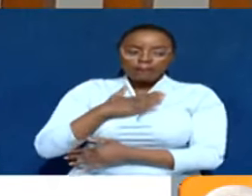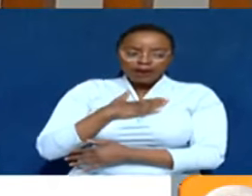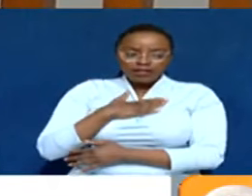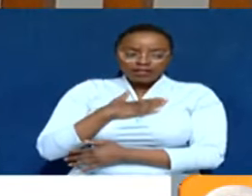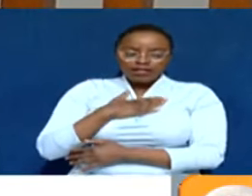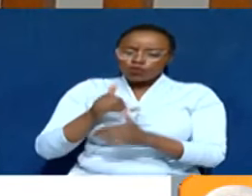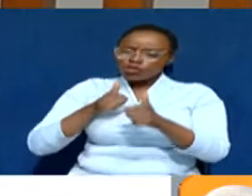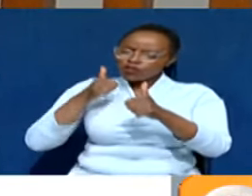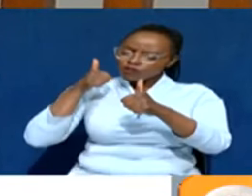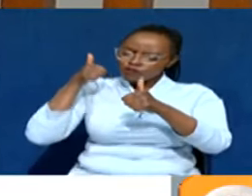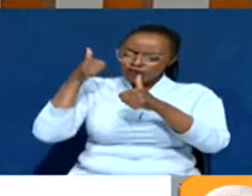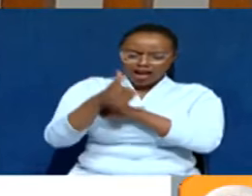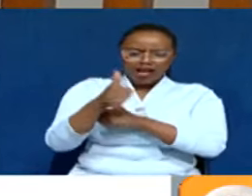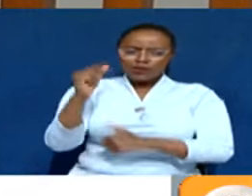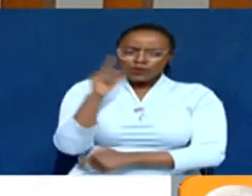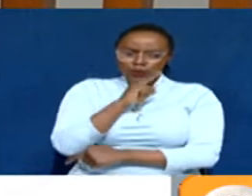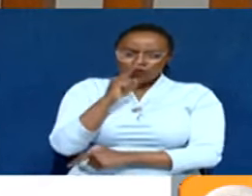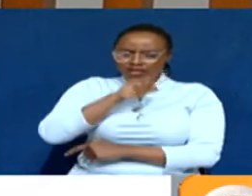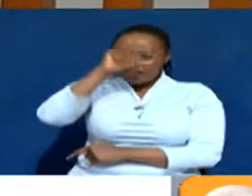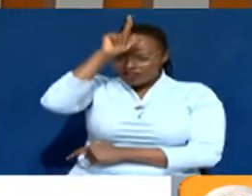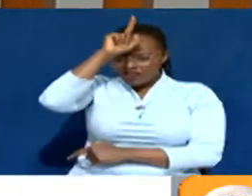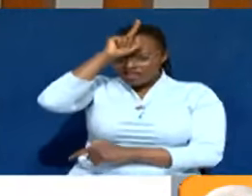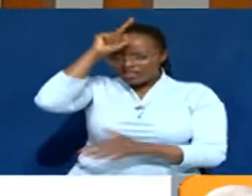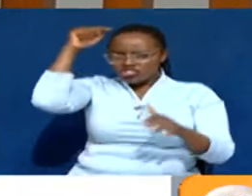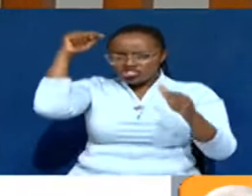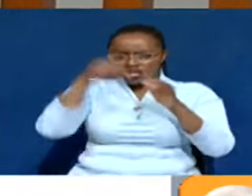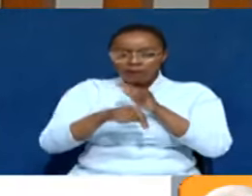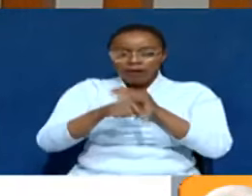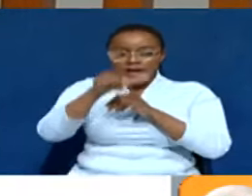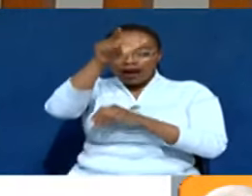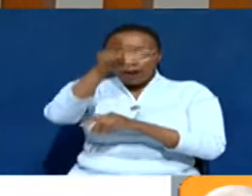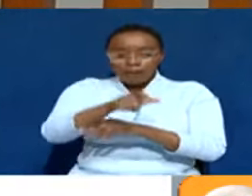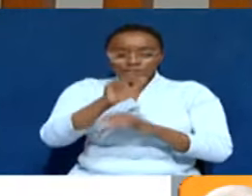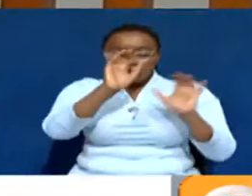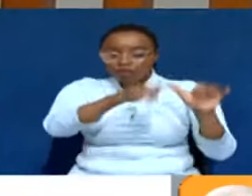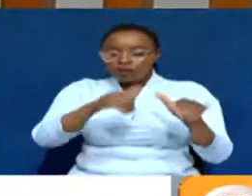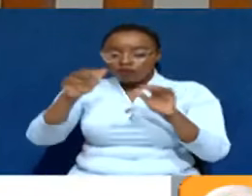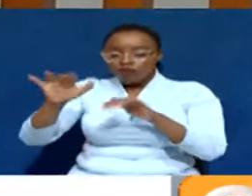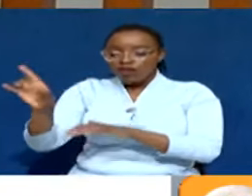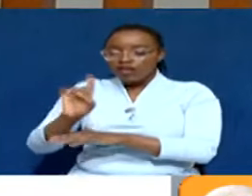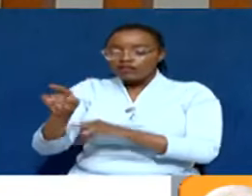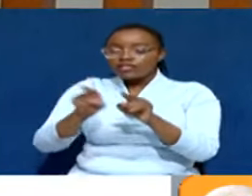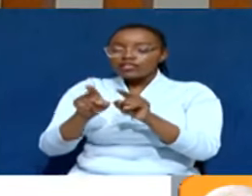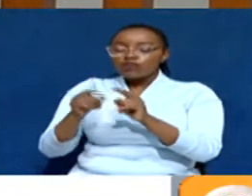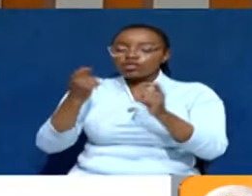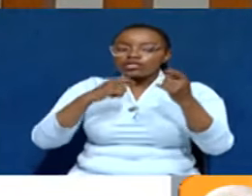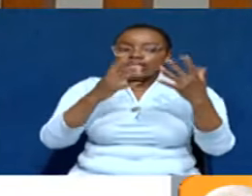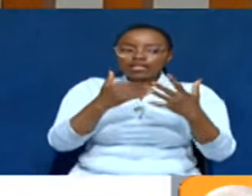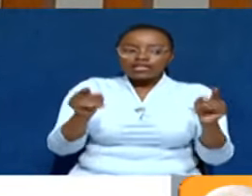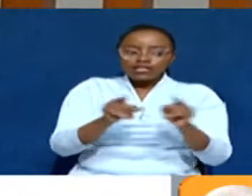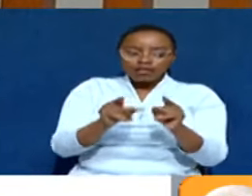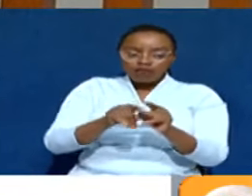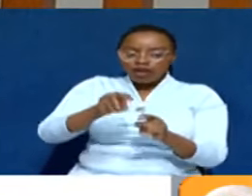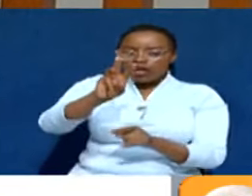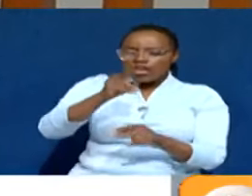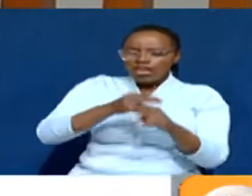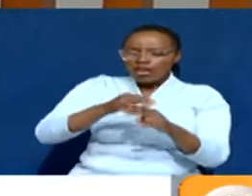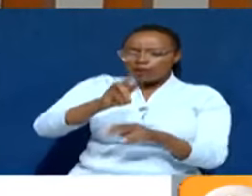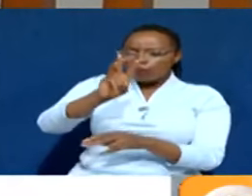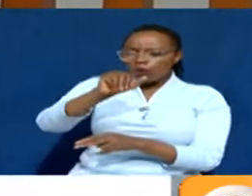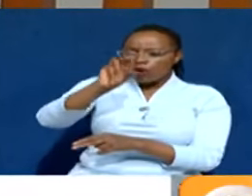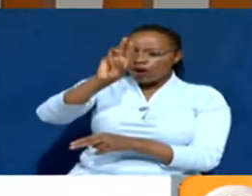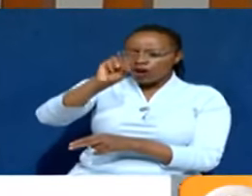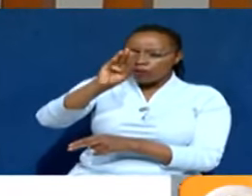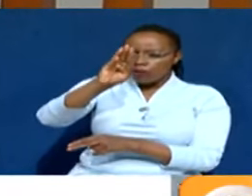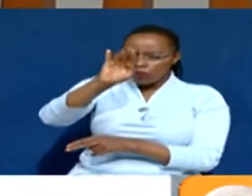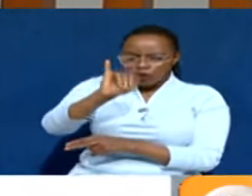alikuwa mbali sana sana sana sana ushago. Mtu ajawai lima Nairobi, she was a hawker. Her name is Wambui. She was a hawker here